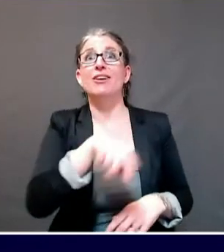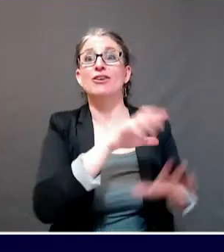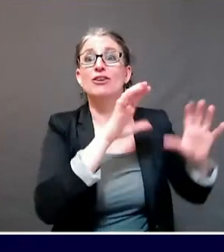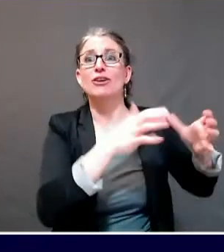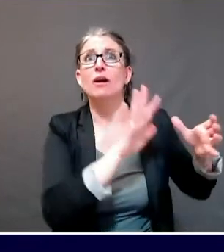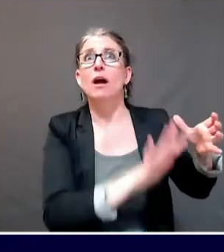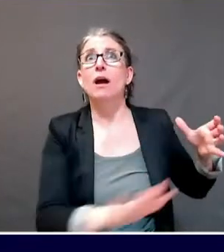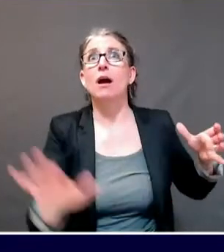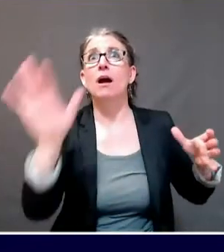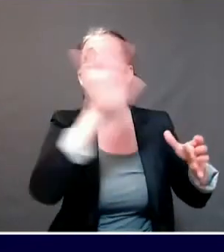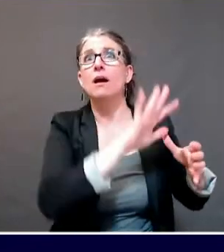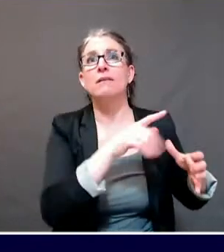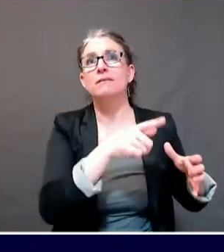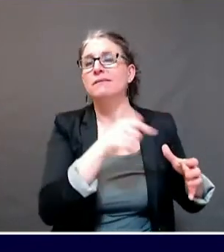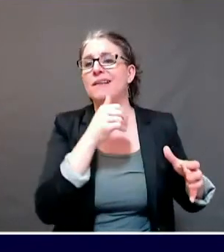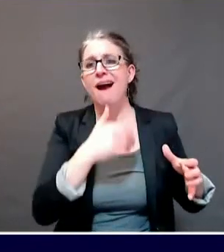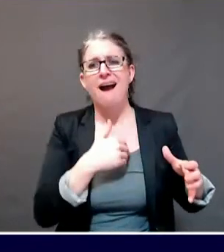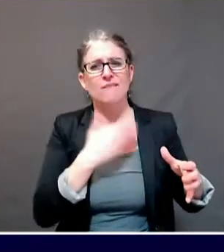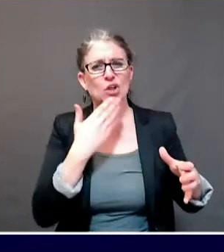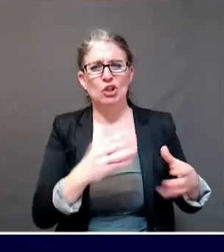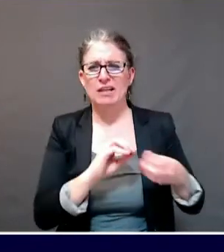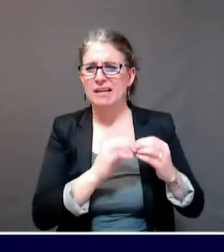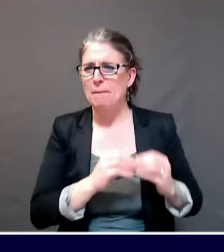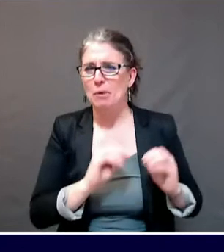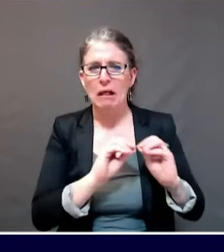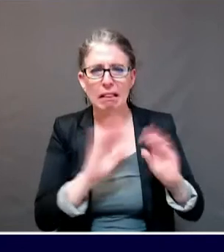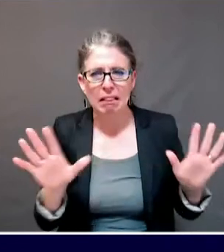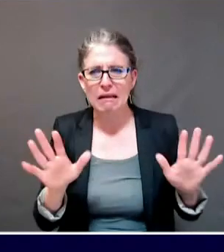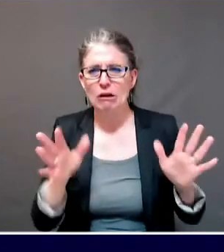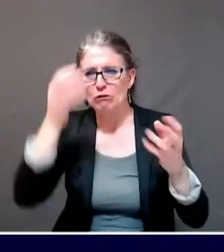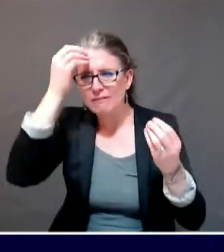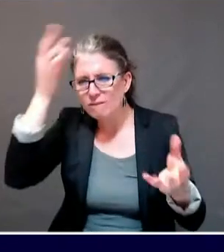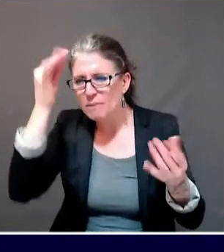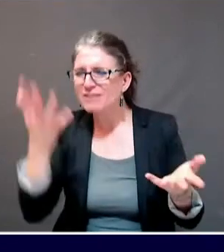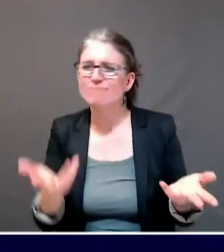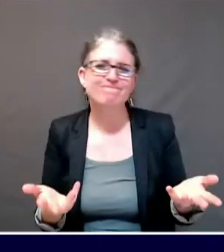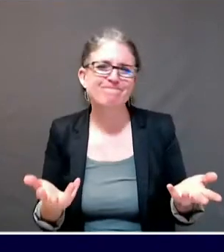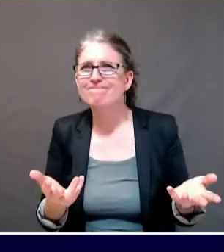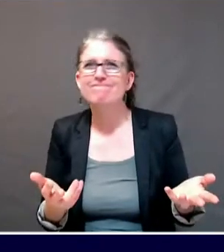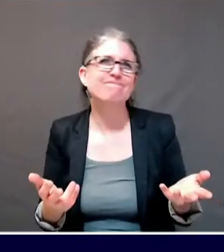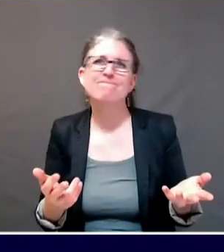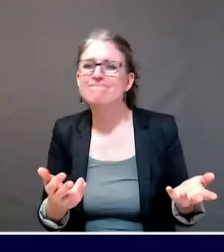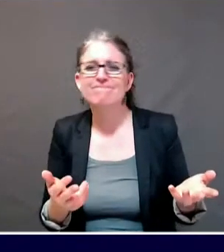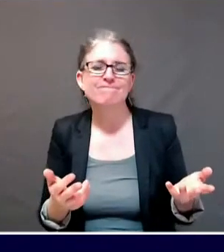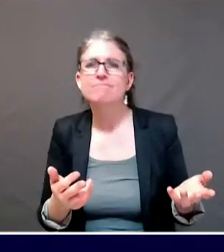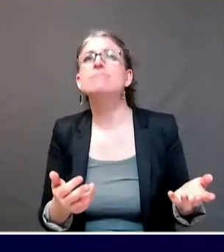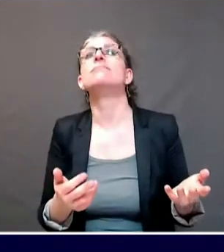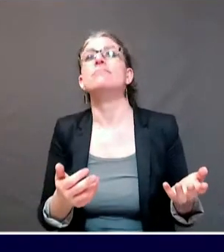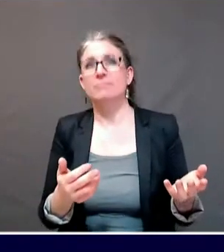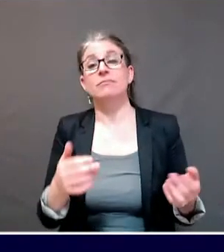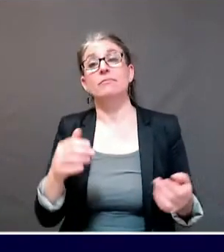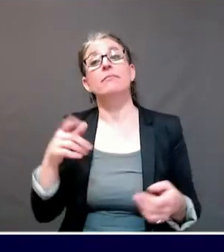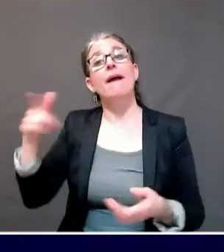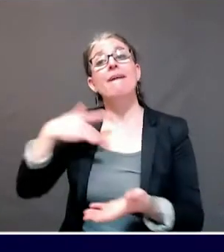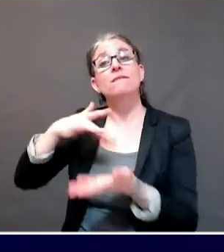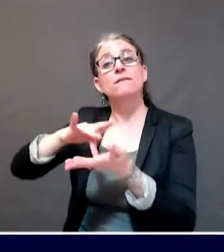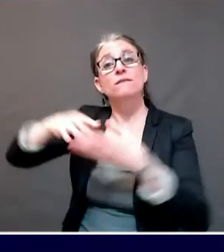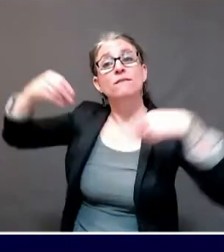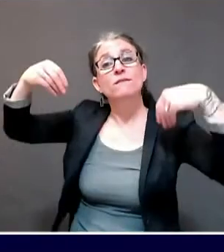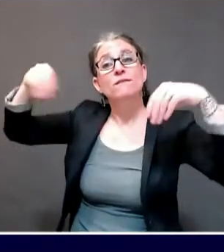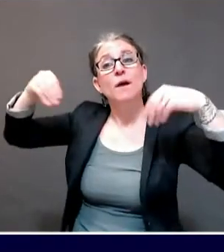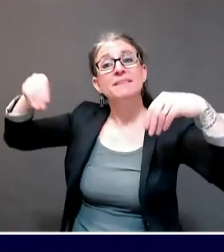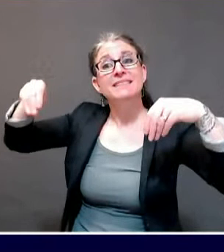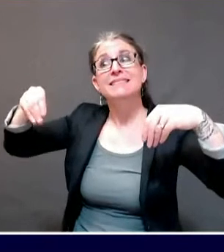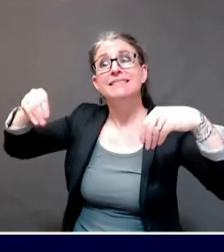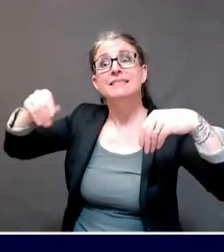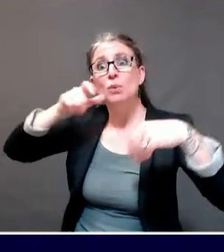by the pharmacies, they have, again, somewhat qualitatively reported that uptake among residents has been extremely high, and